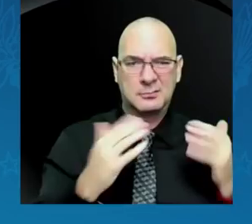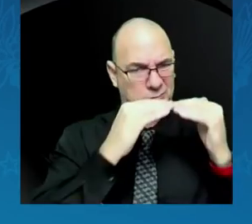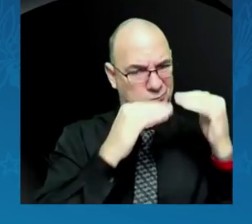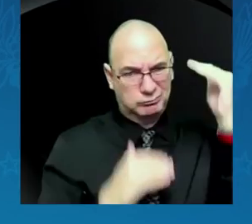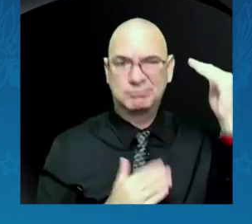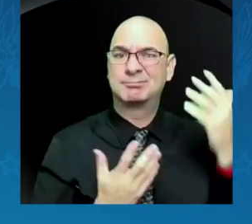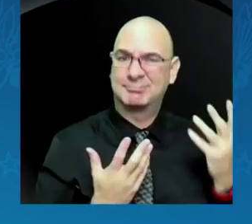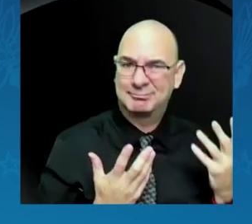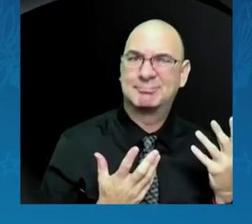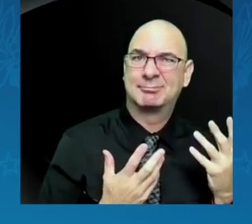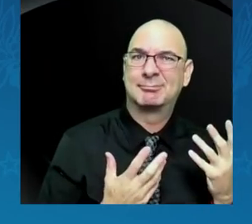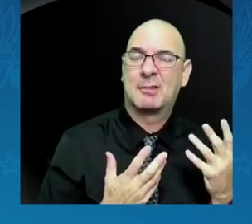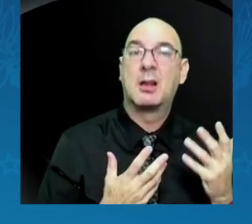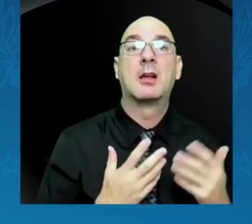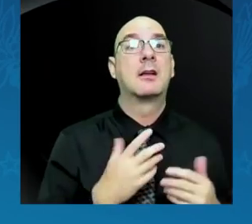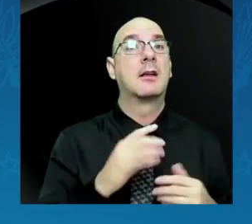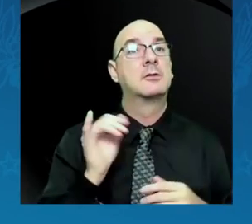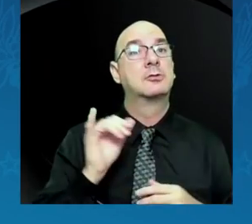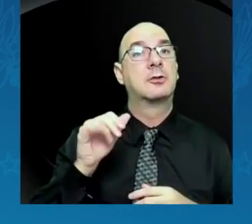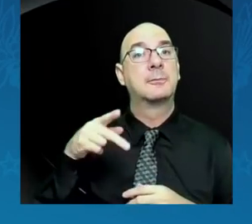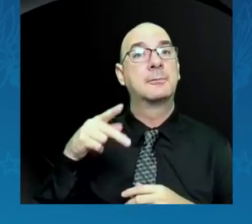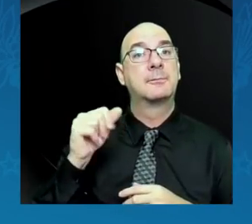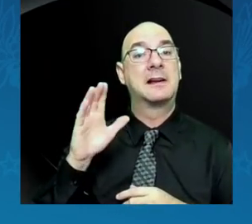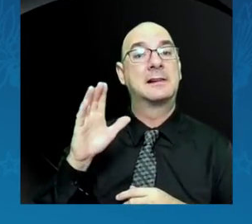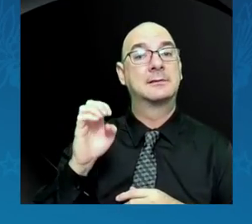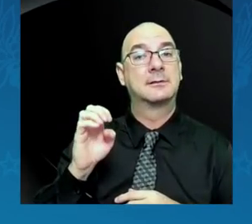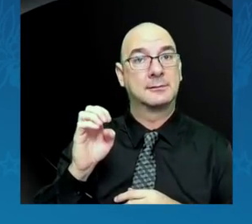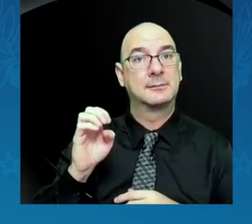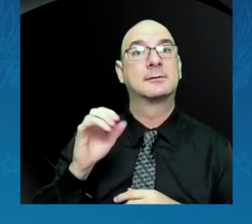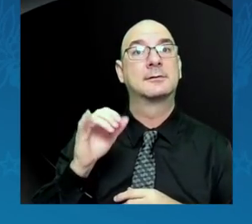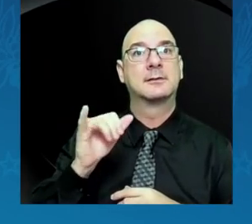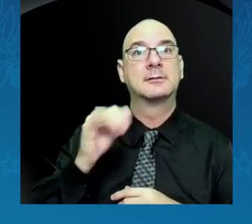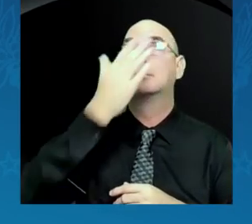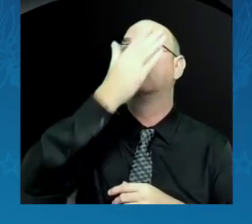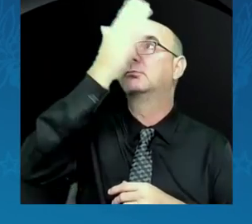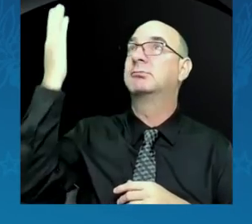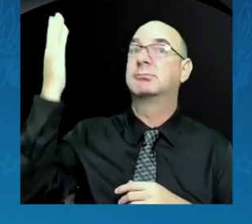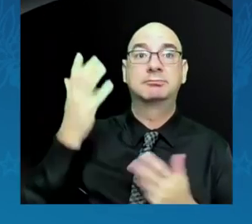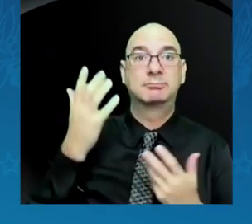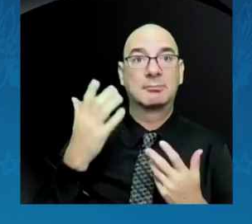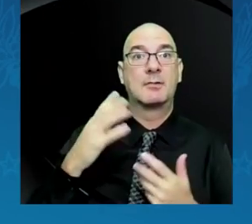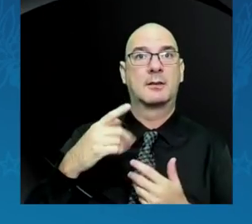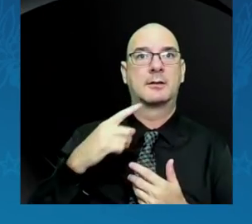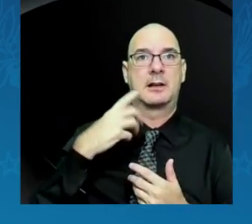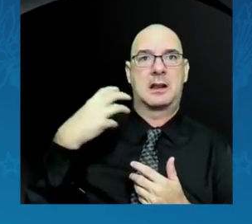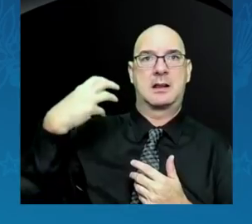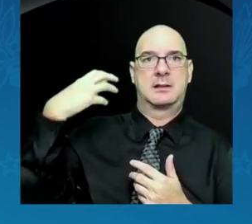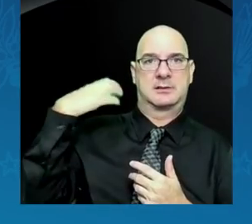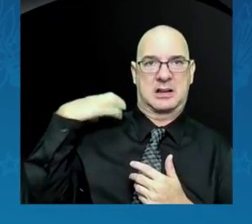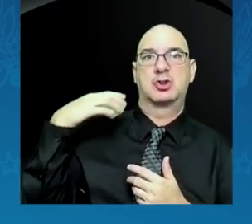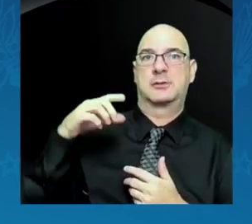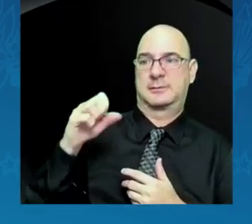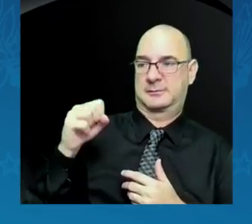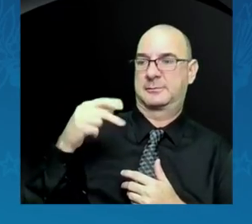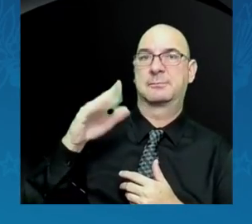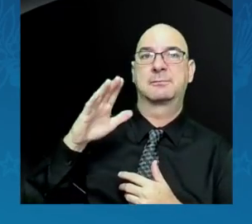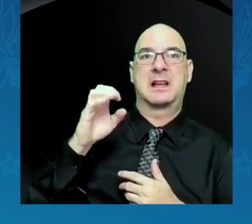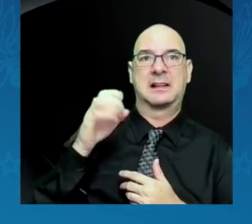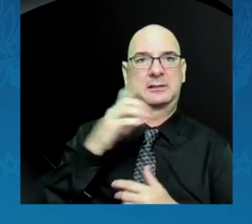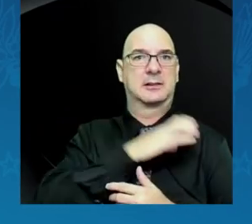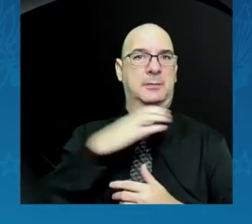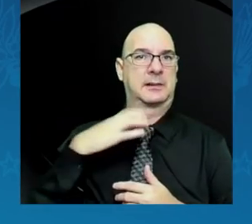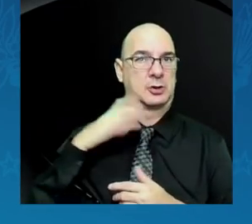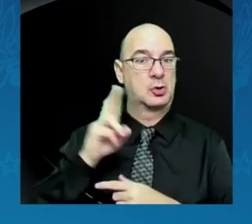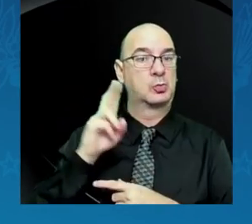space. Well, I, of course, chair the Space Council for the United States, but when we look at the opportunities that